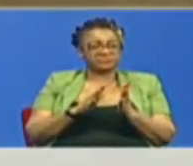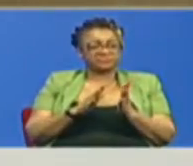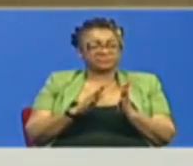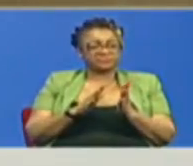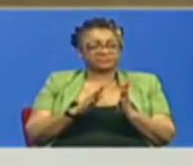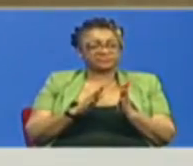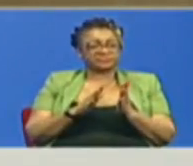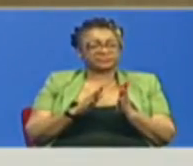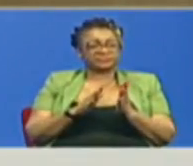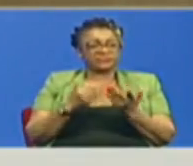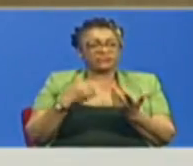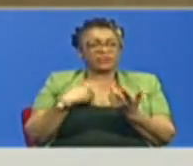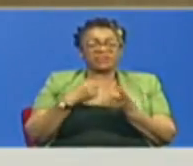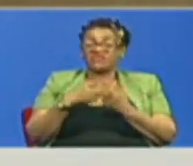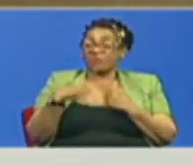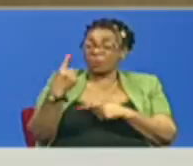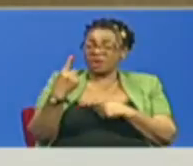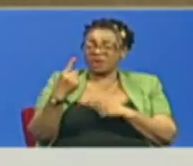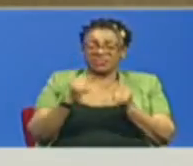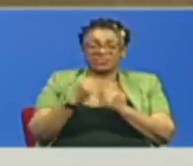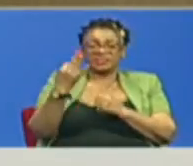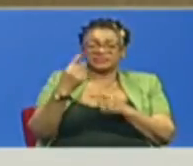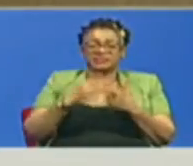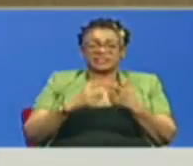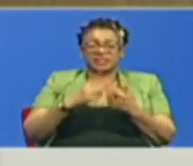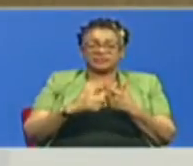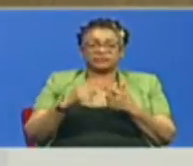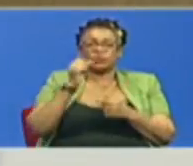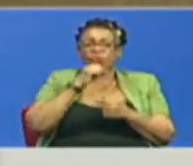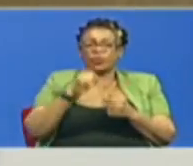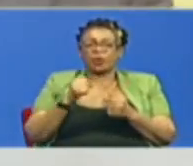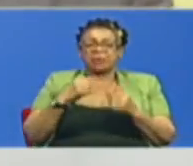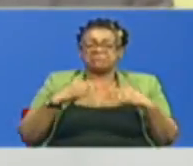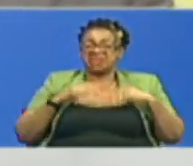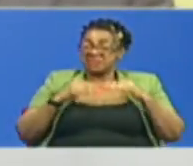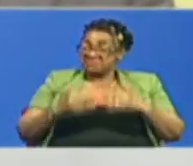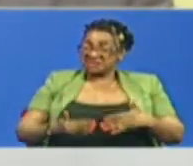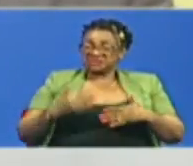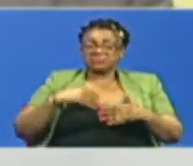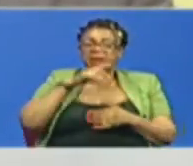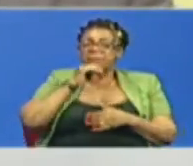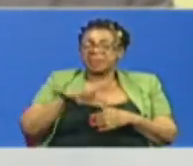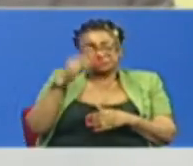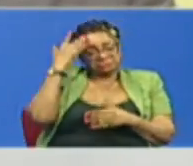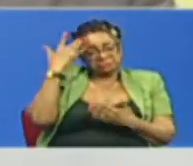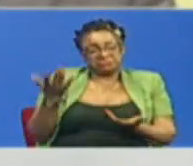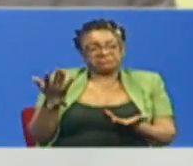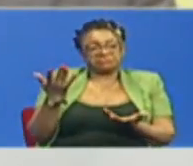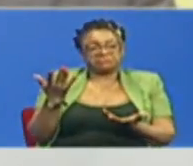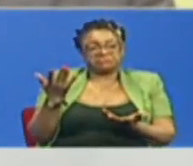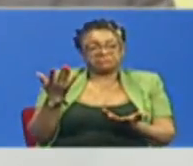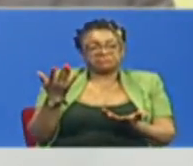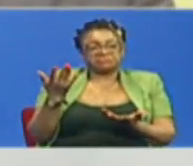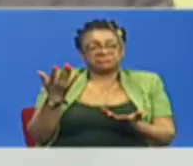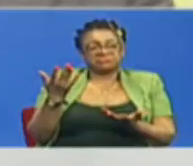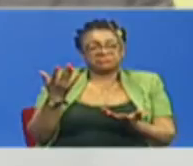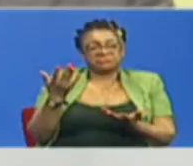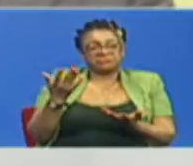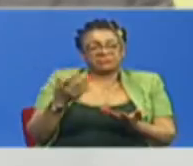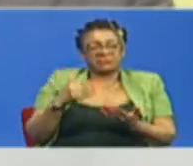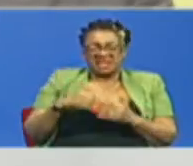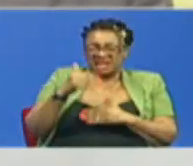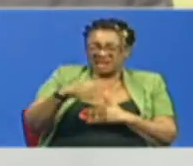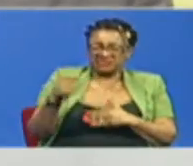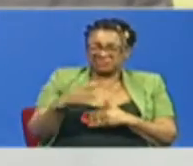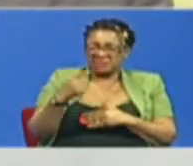Niko form 1 na niko 13 years. Nilipata ball na wazazi wangu bado hajajua. Like 3 months, that's when they knew my situation